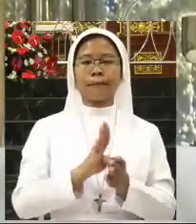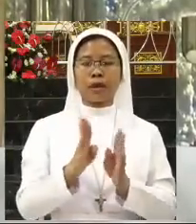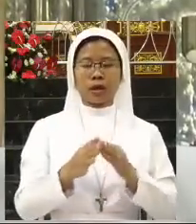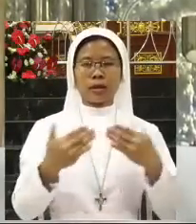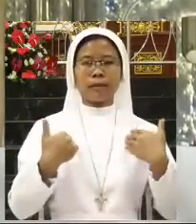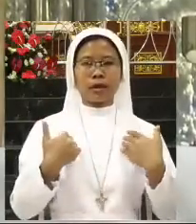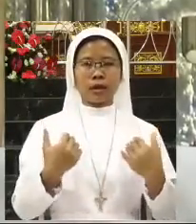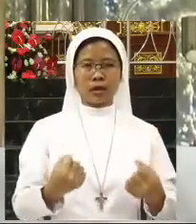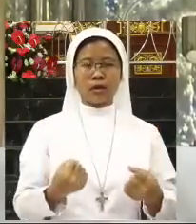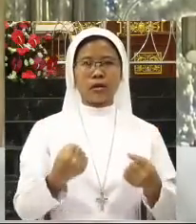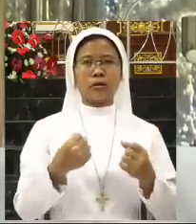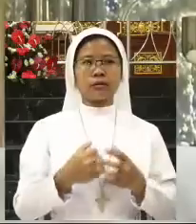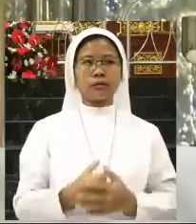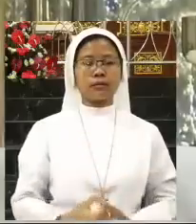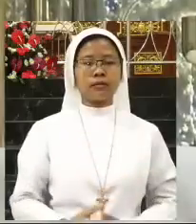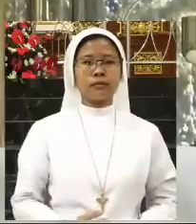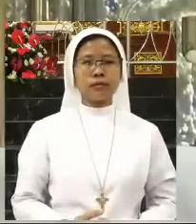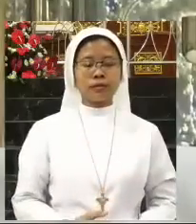soul shall be healed.